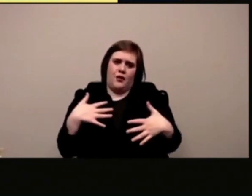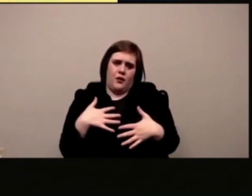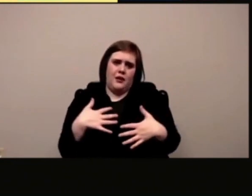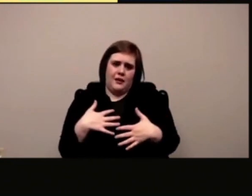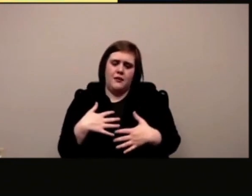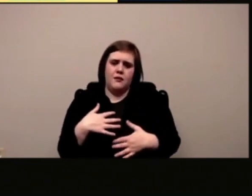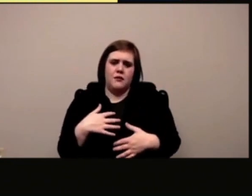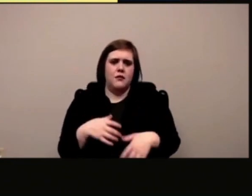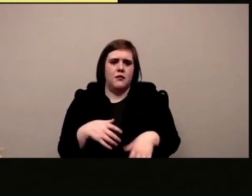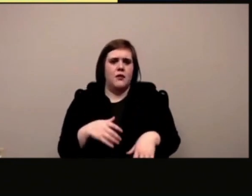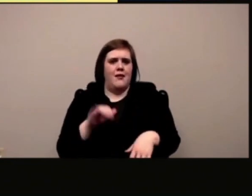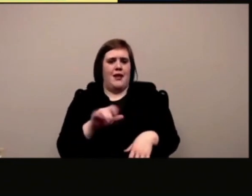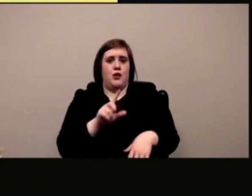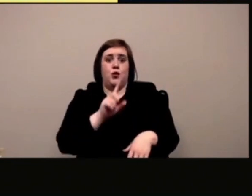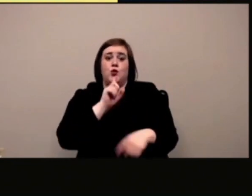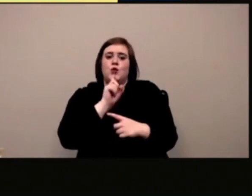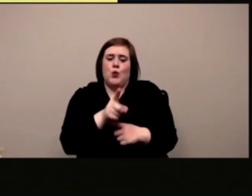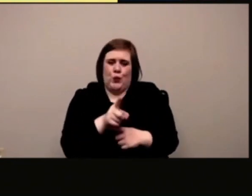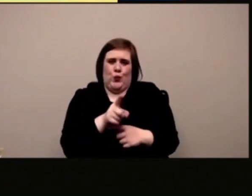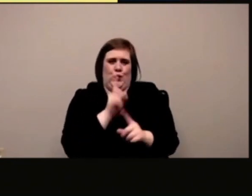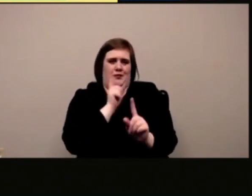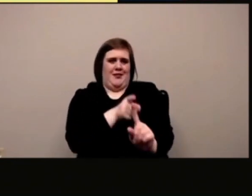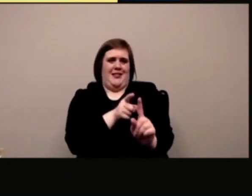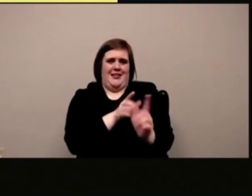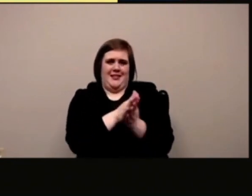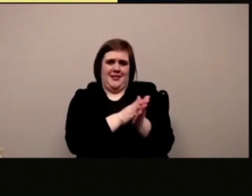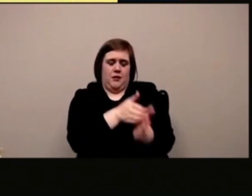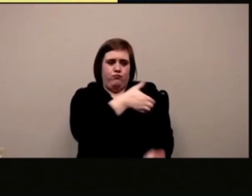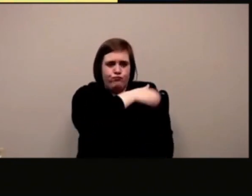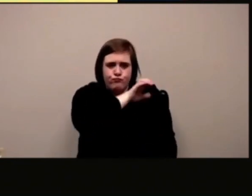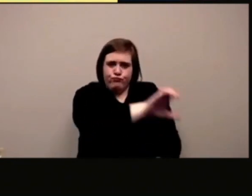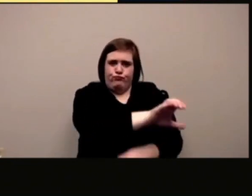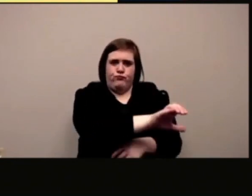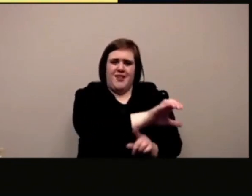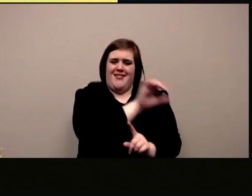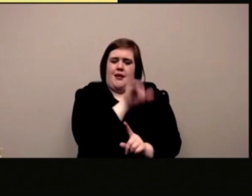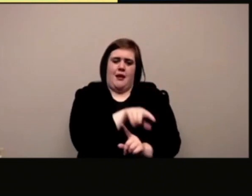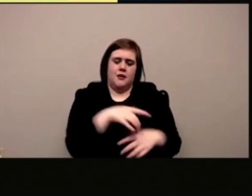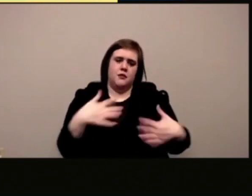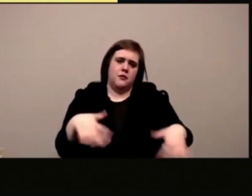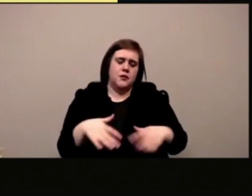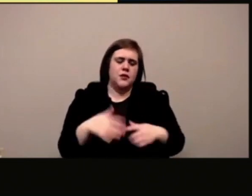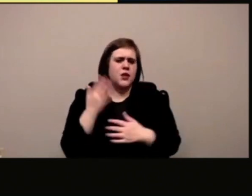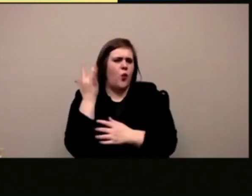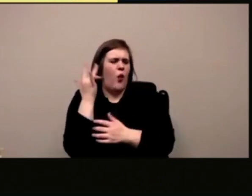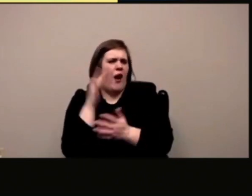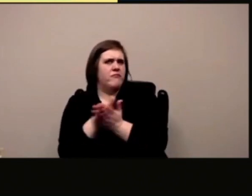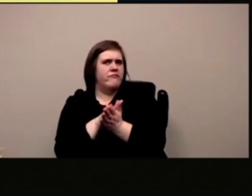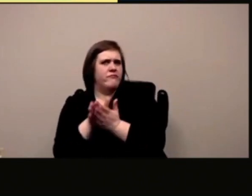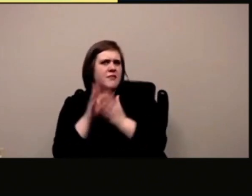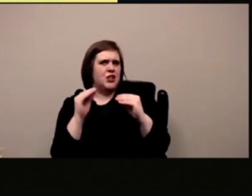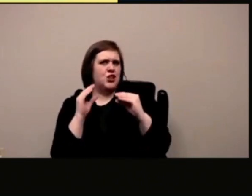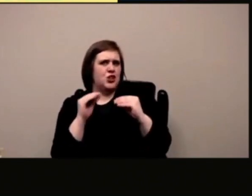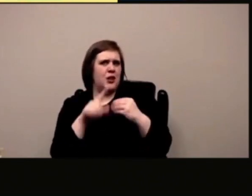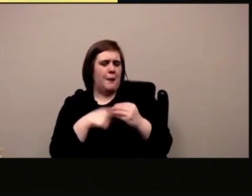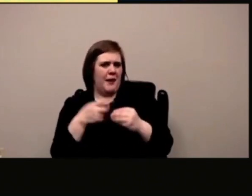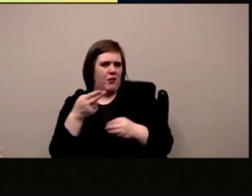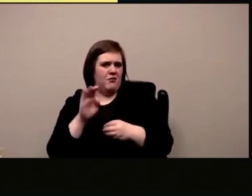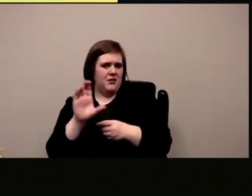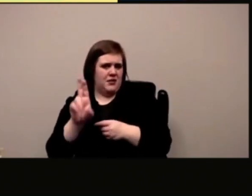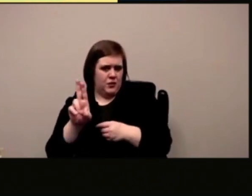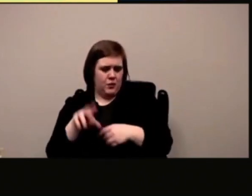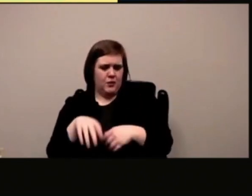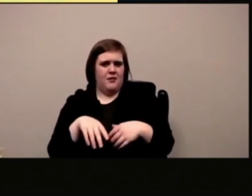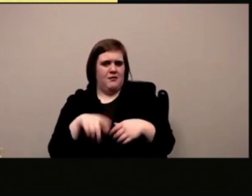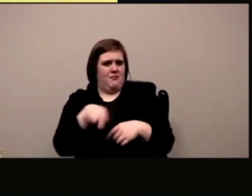true intent of empowerment and things like that. So again, why are we teaching, about historically Black colleges to a